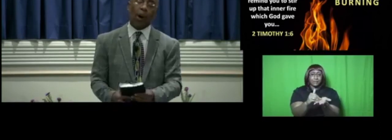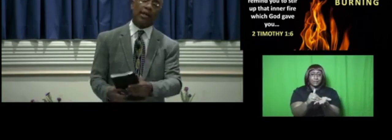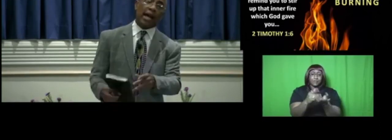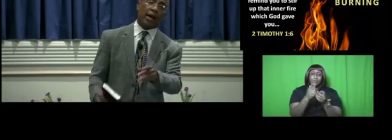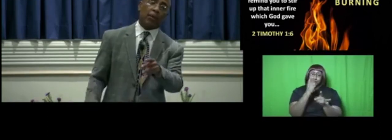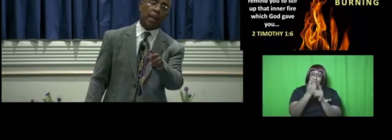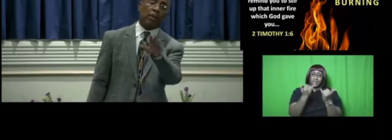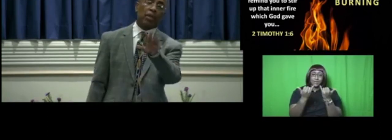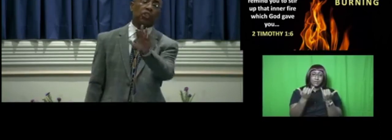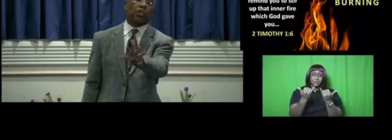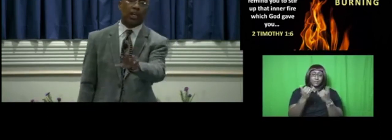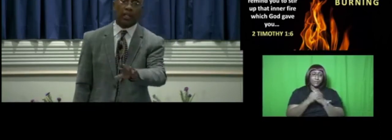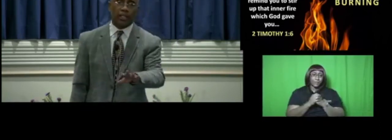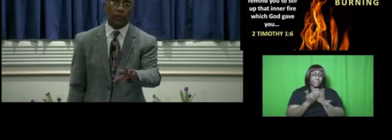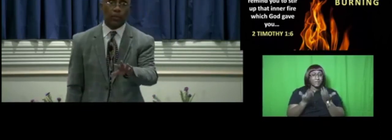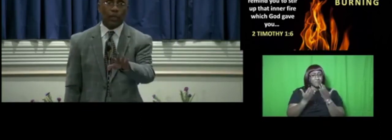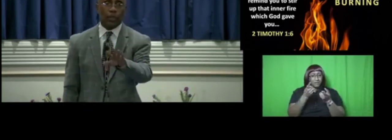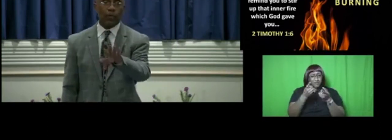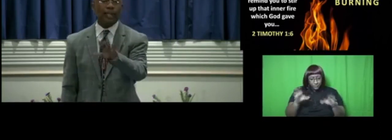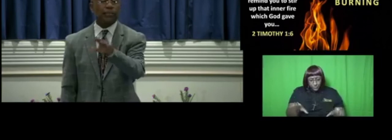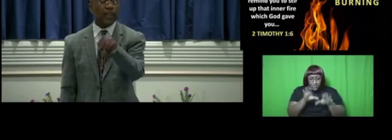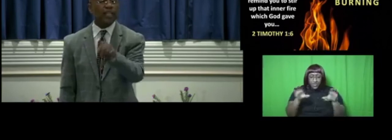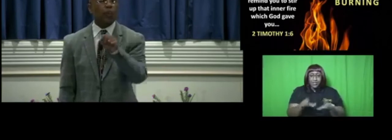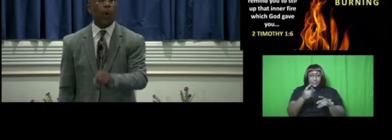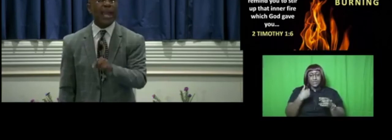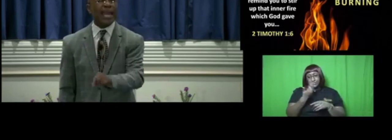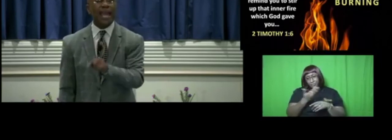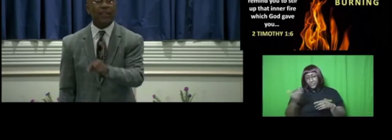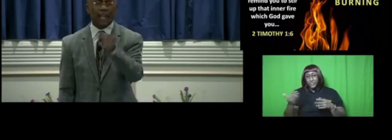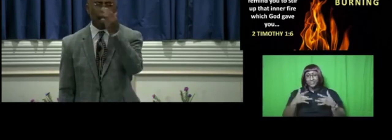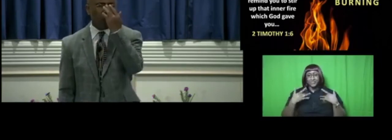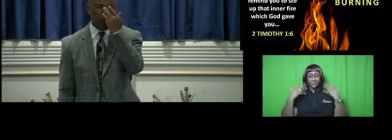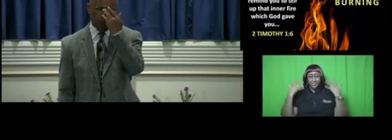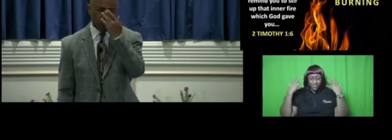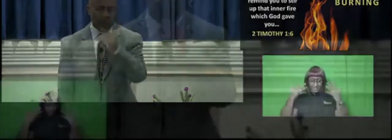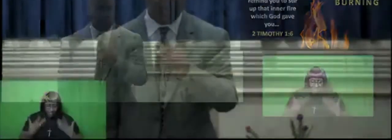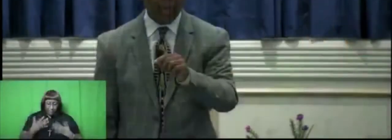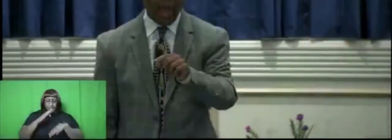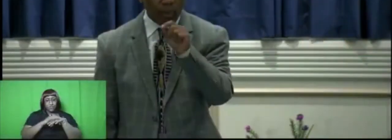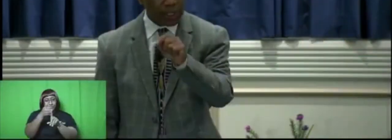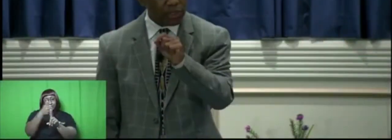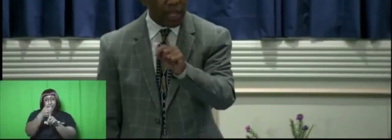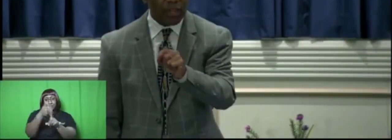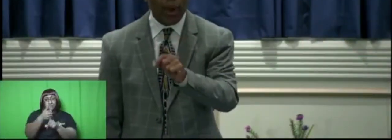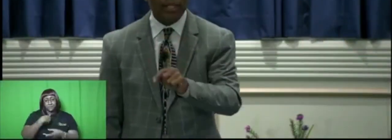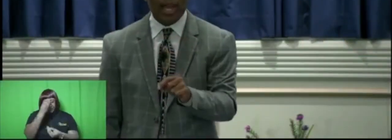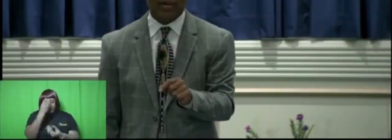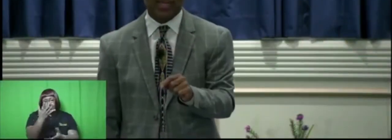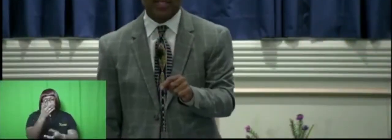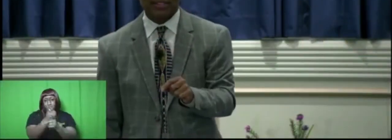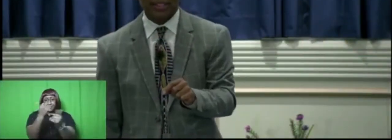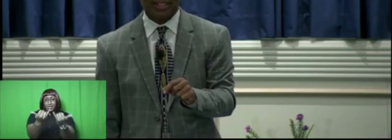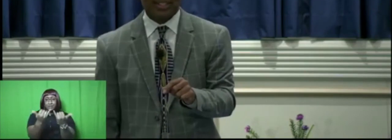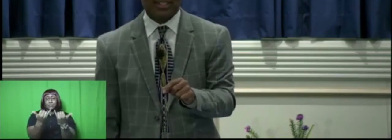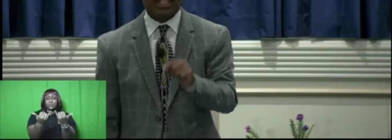And right now, maybe you're struggling. You've got some things weighing heavily on you. I want to just tell you right now